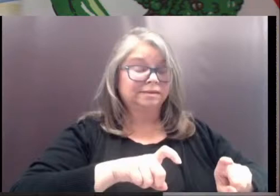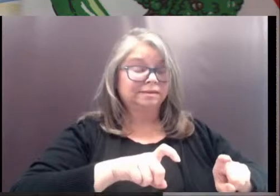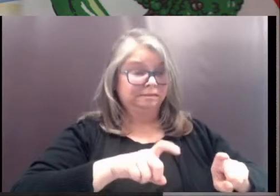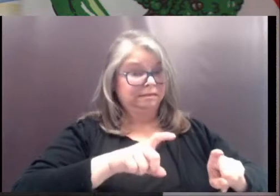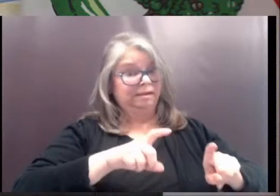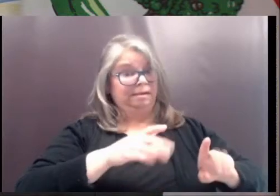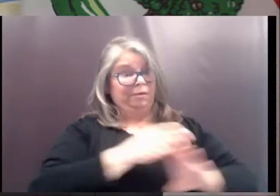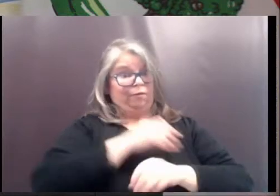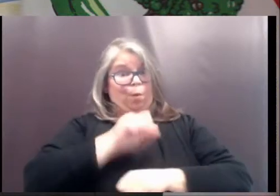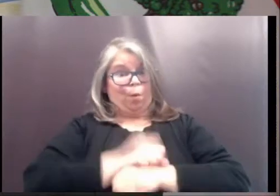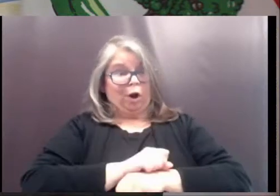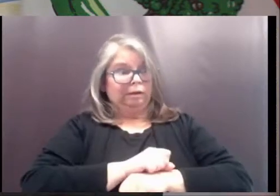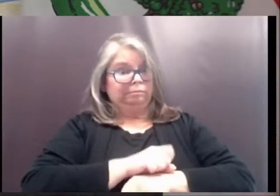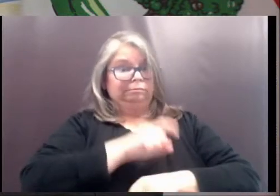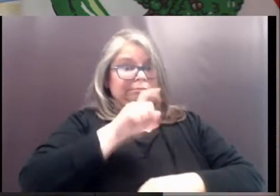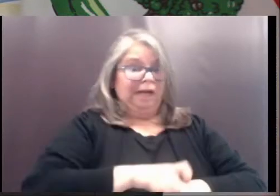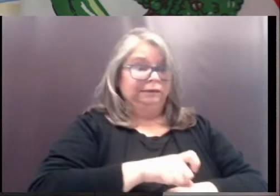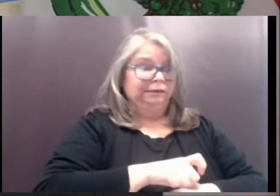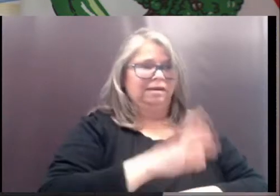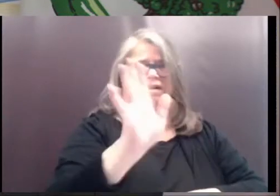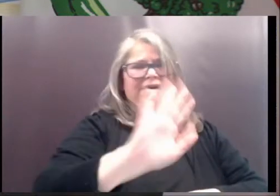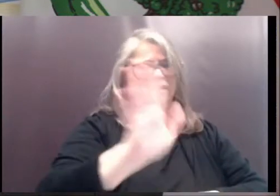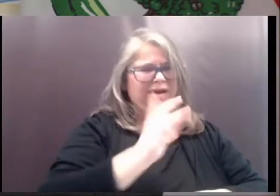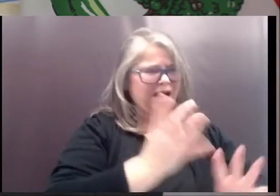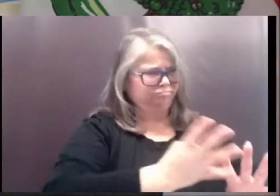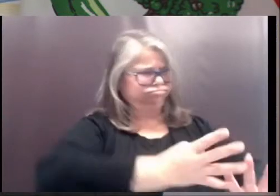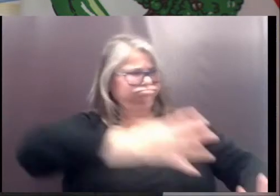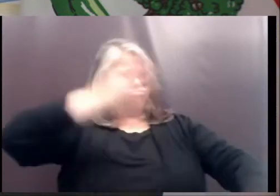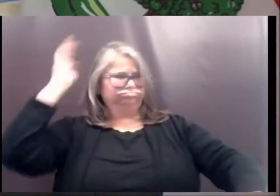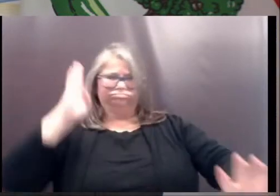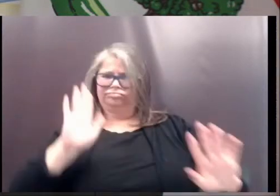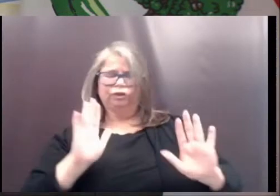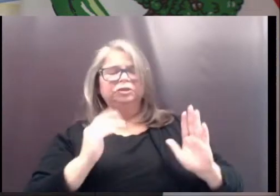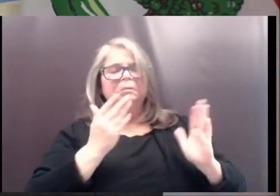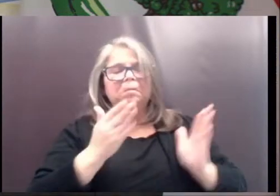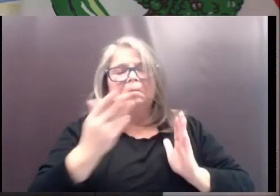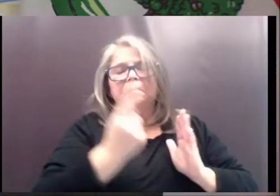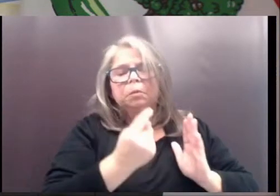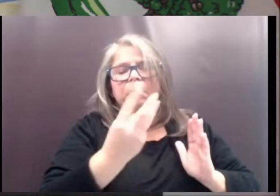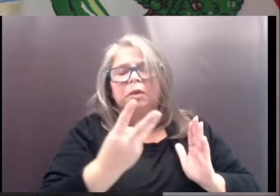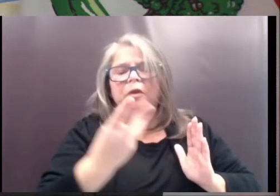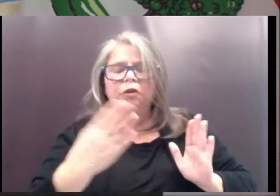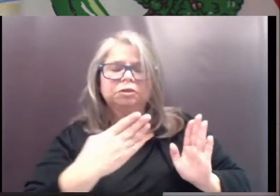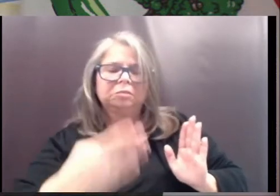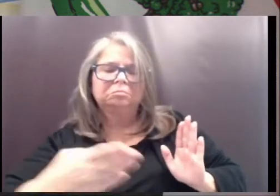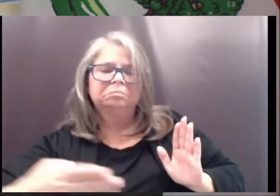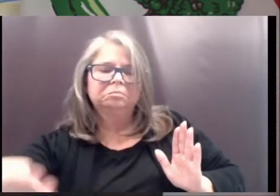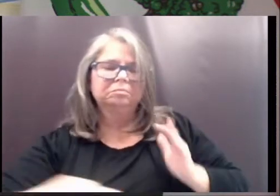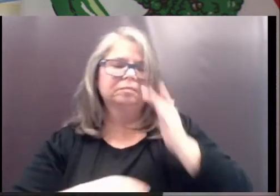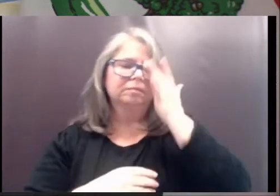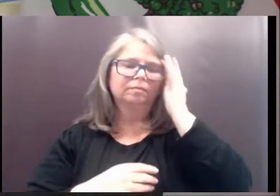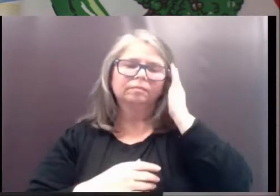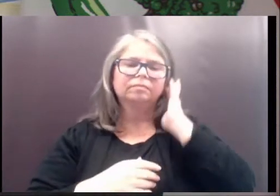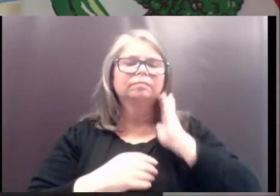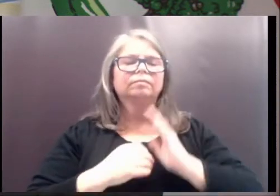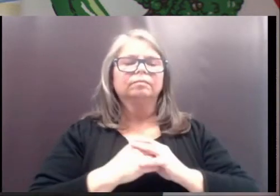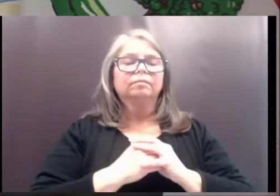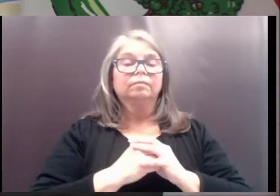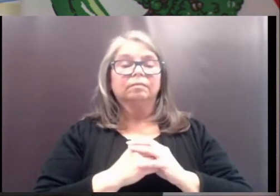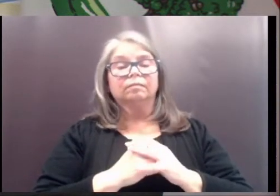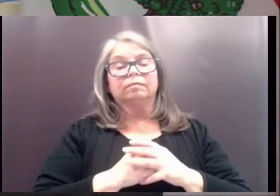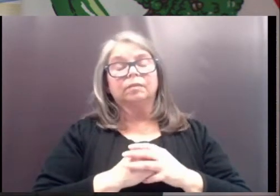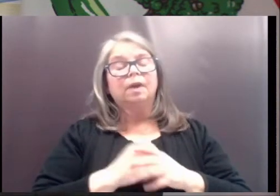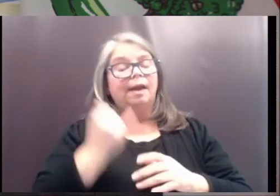That being said, though, anyone who does have symptoms should attend a clinic for testing as soon as possible and should not